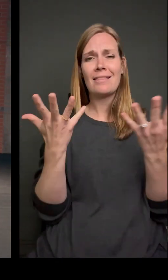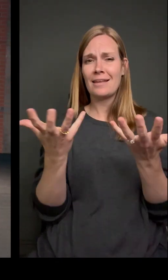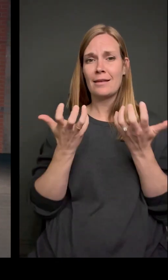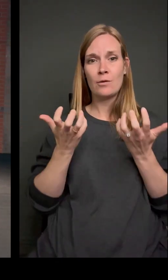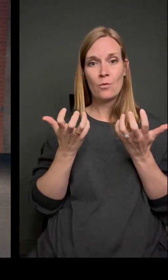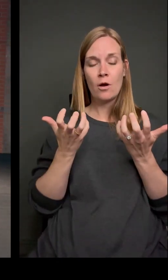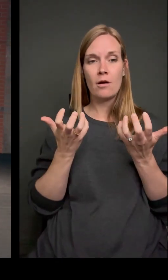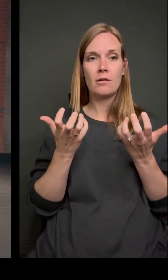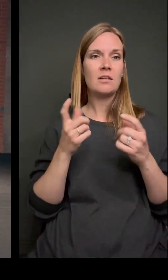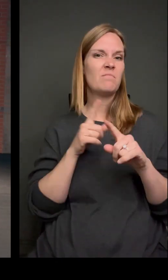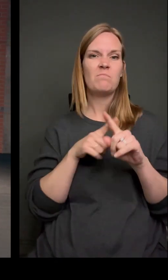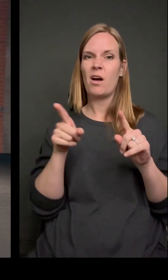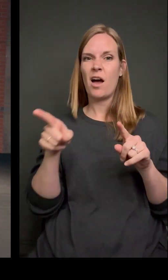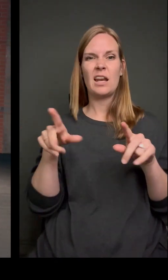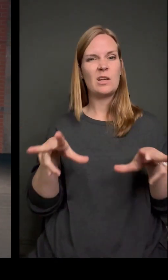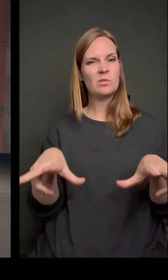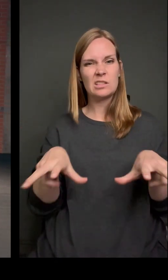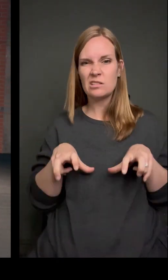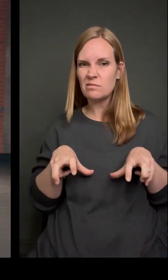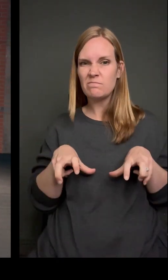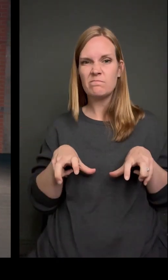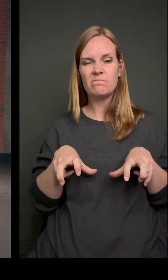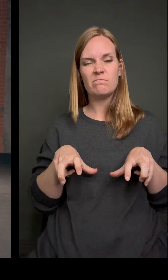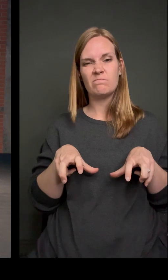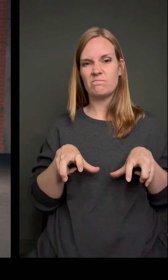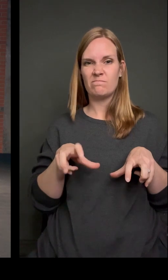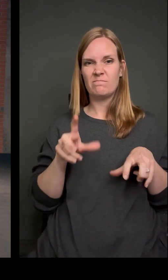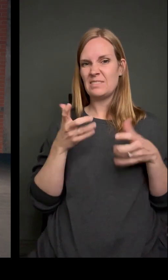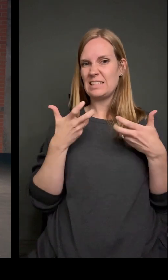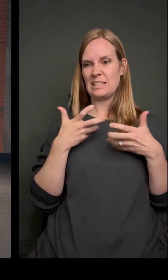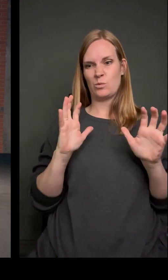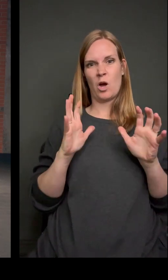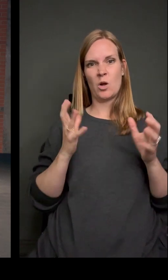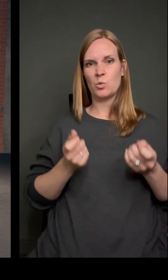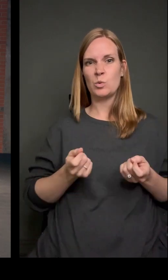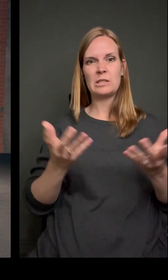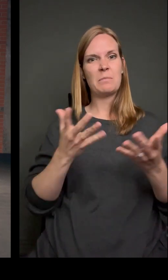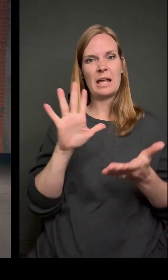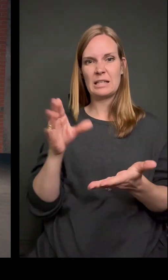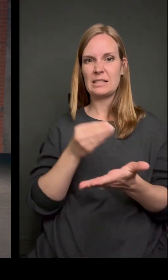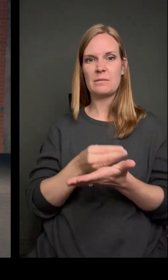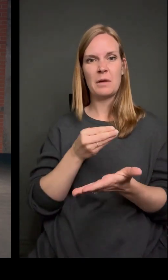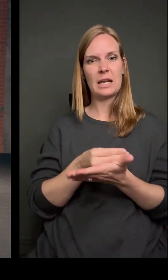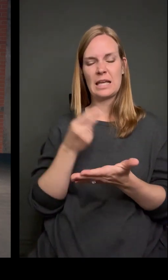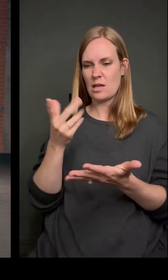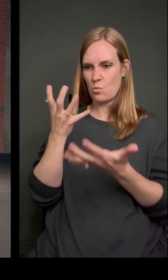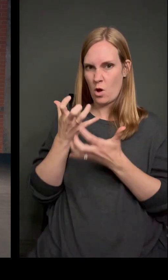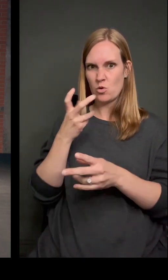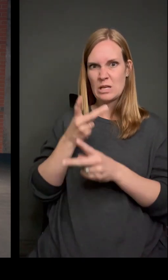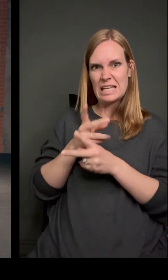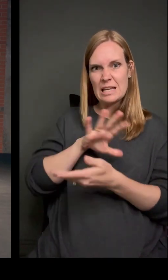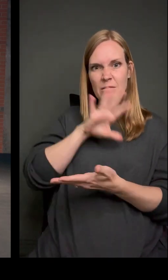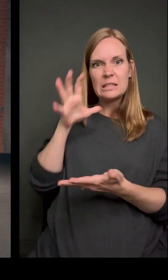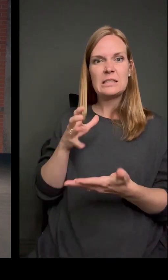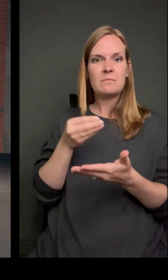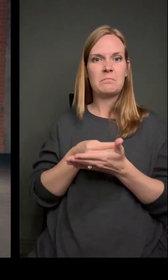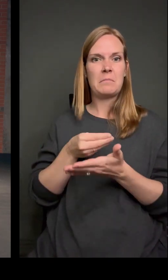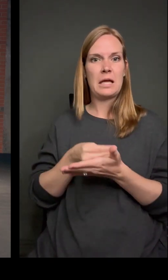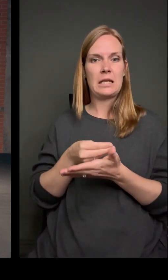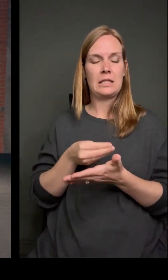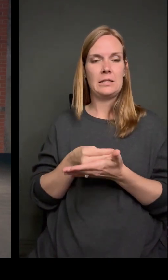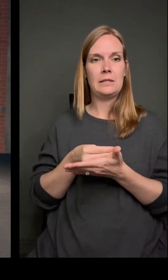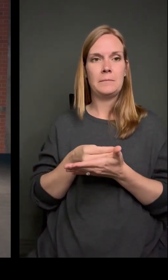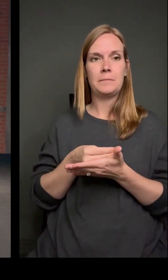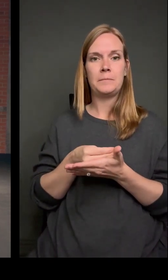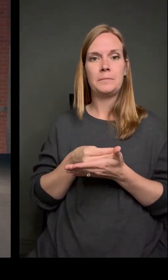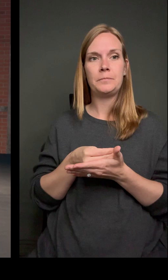to. But he did not want to, because being a miser, he loved nothing more than his money. He hated nothing more than